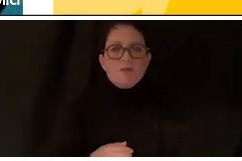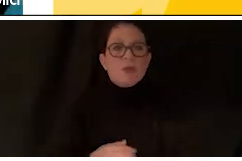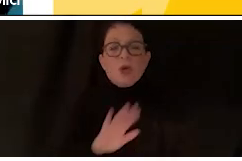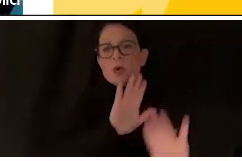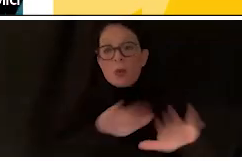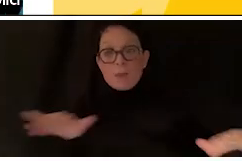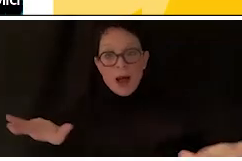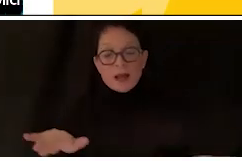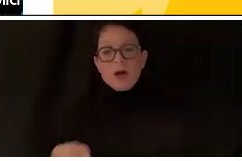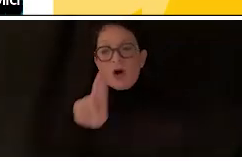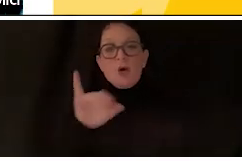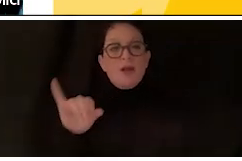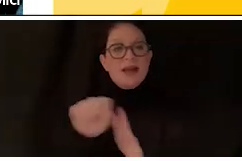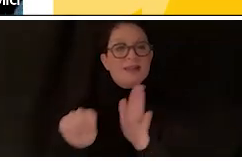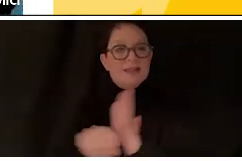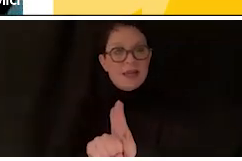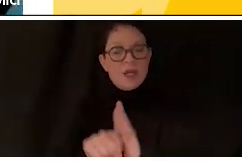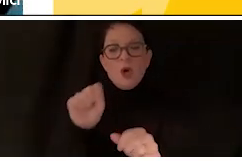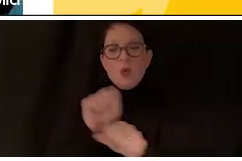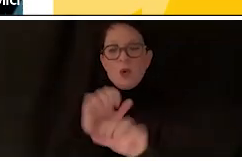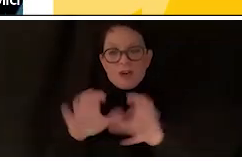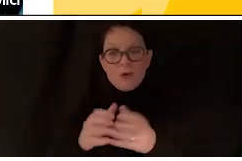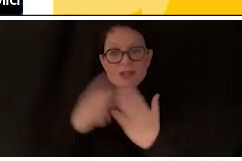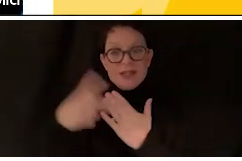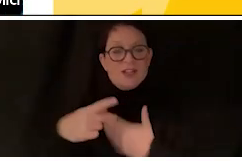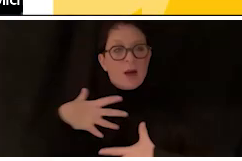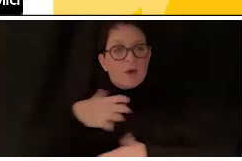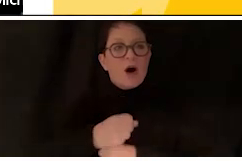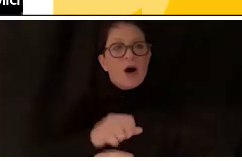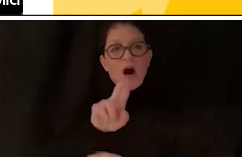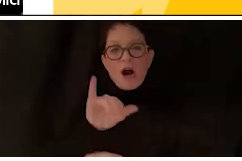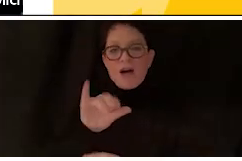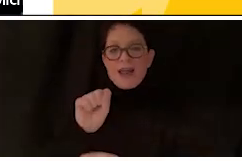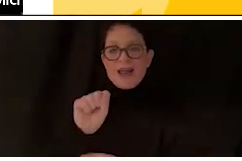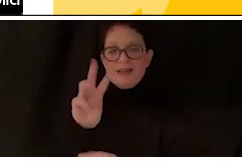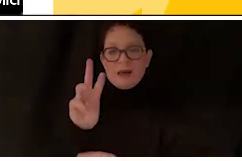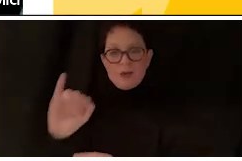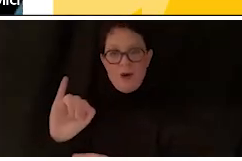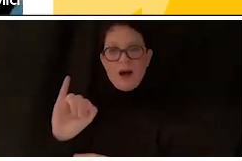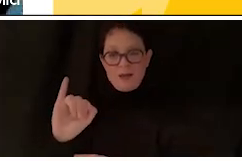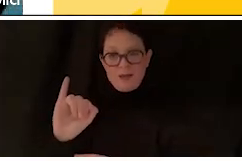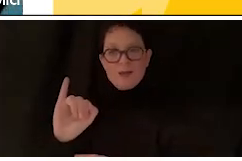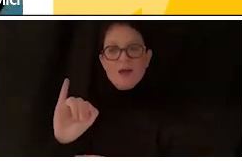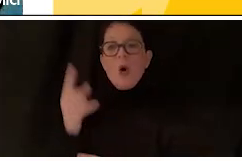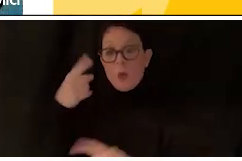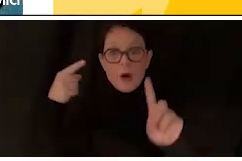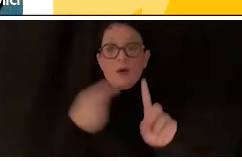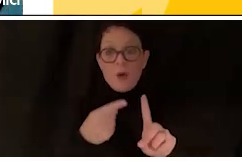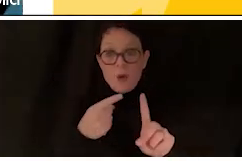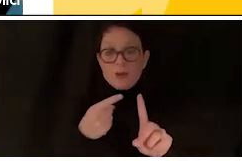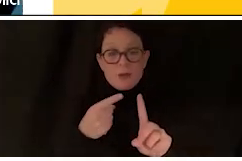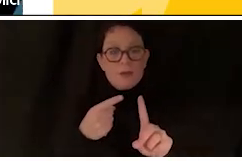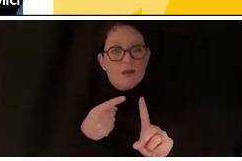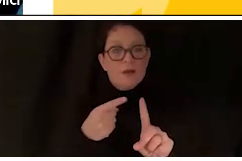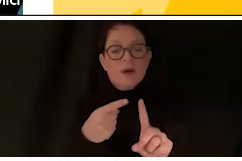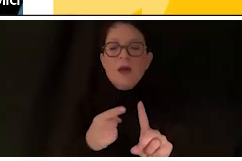a reminder, the Rhode Island statewide workforce initiative, which I'll refer to as RISWI, has one main goal, and